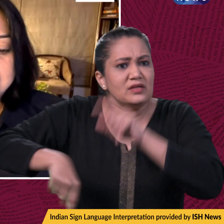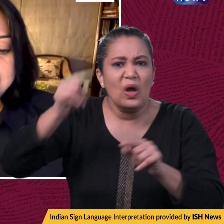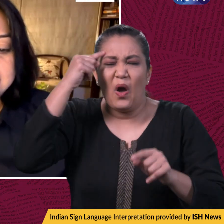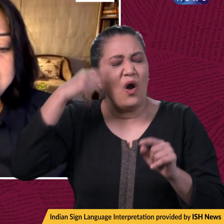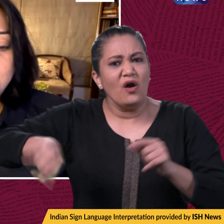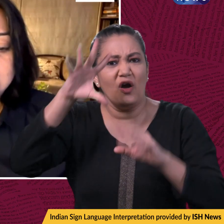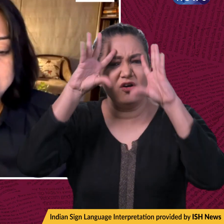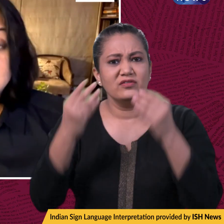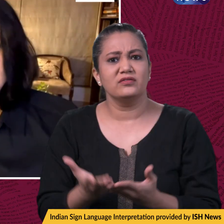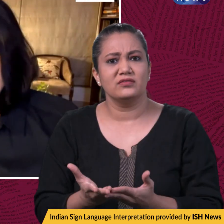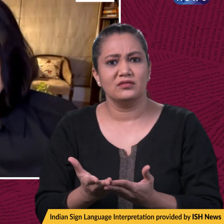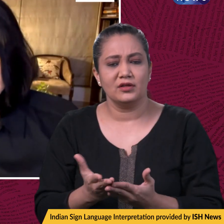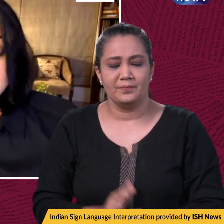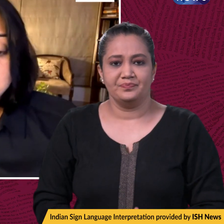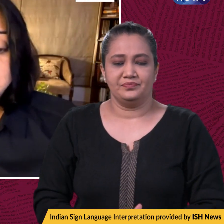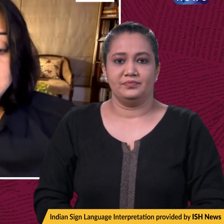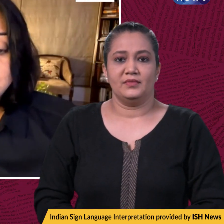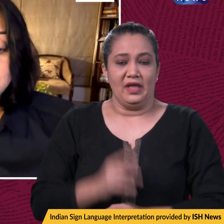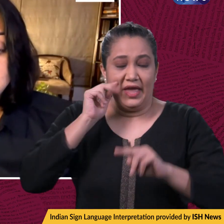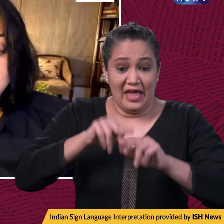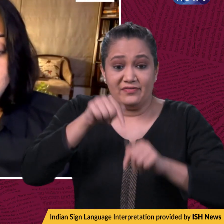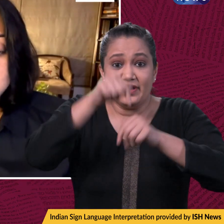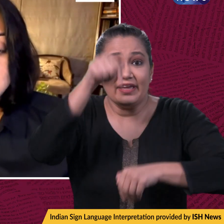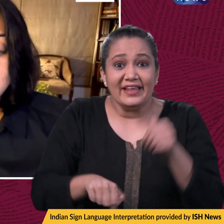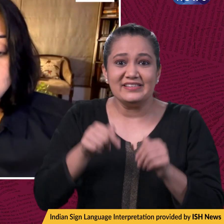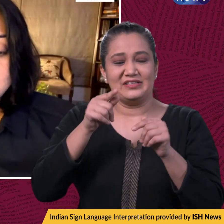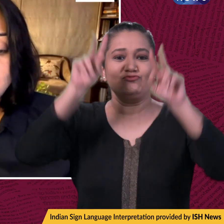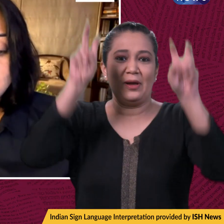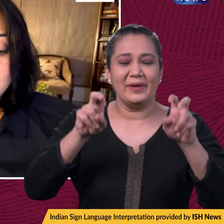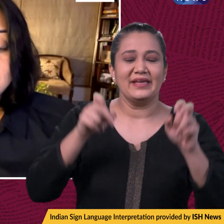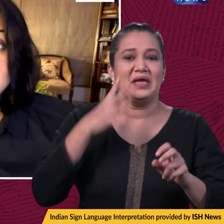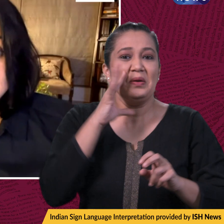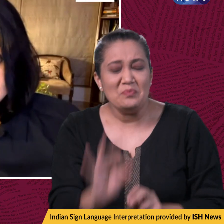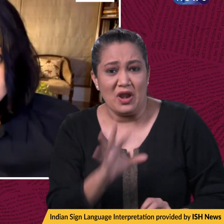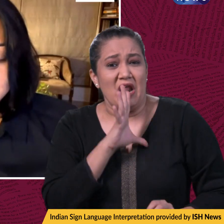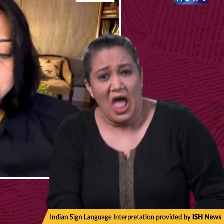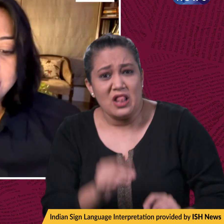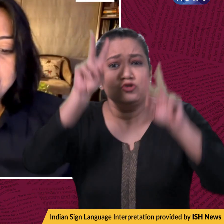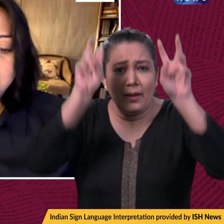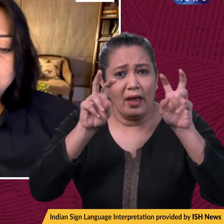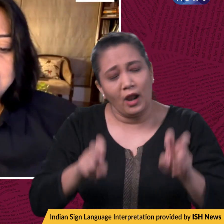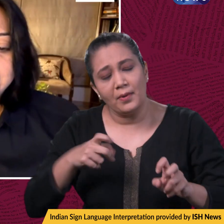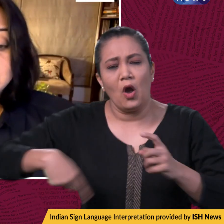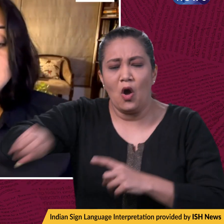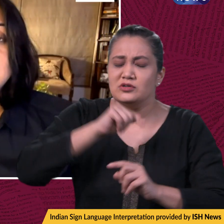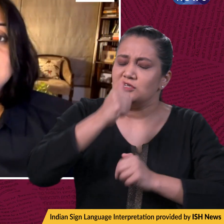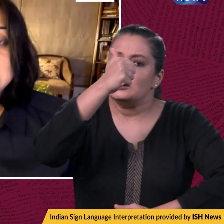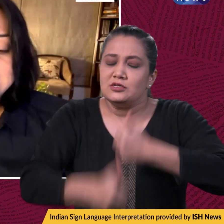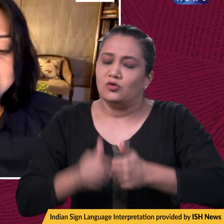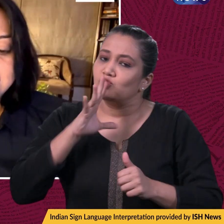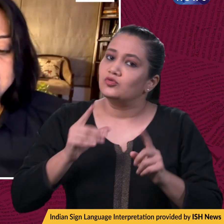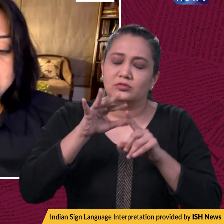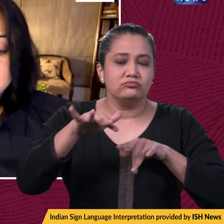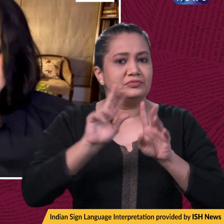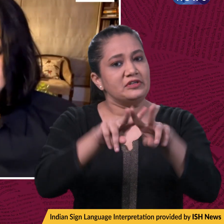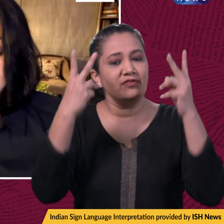people. The High Court said, and I quote, "If elections were fought and won or lost on real issues, we would have a very different